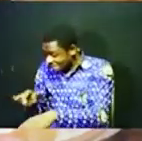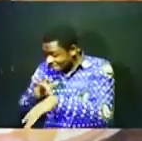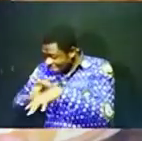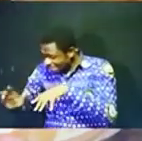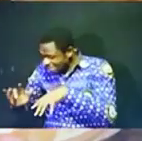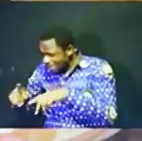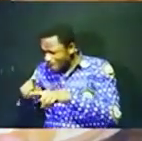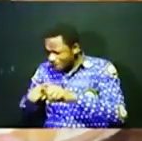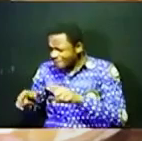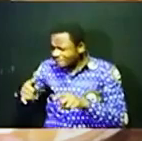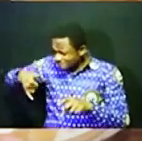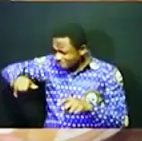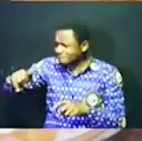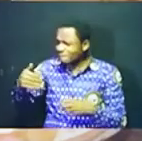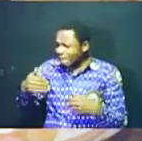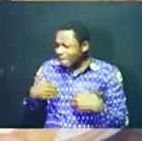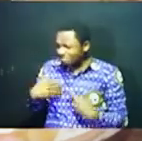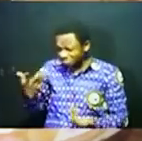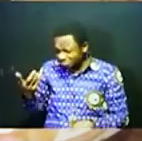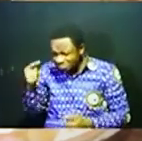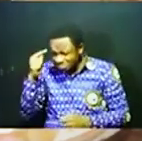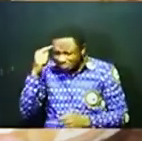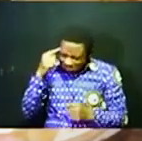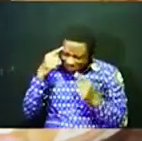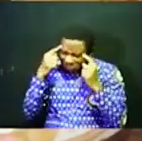had some doubts, even them.